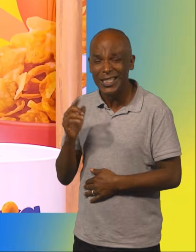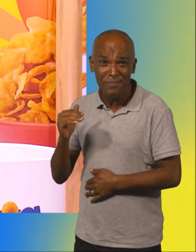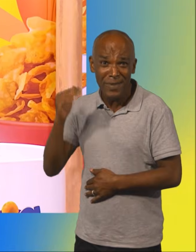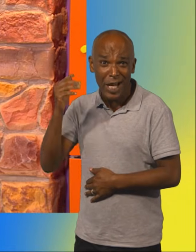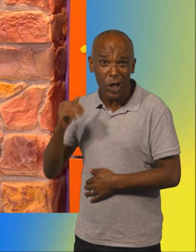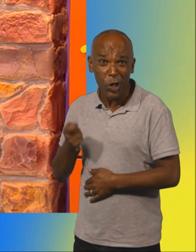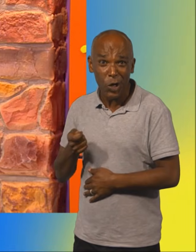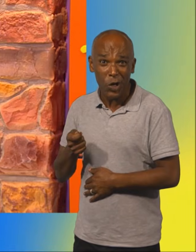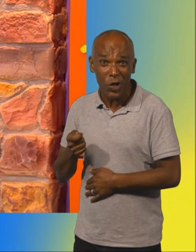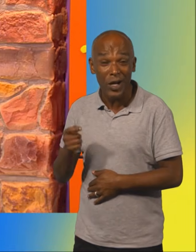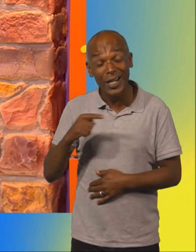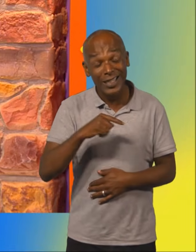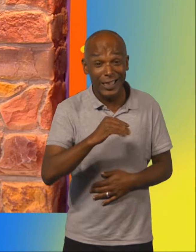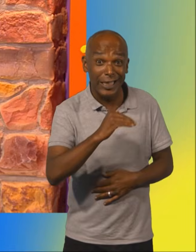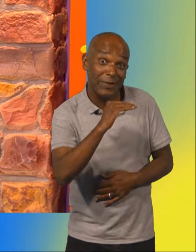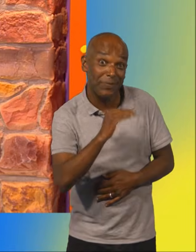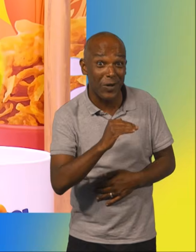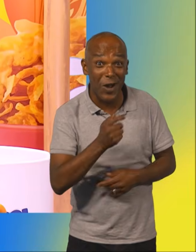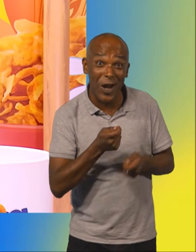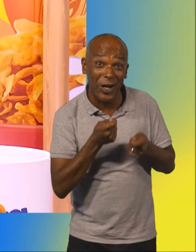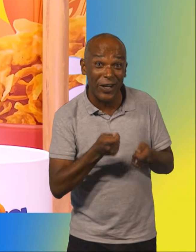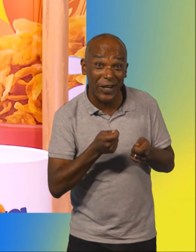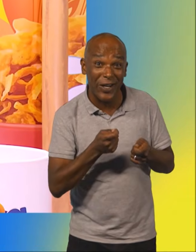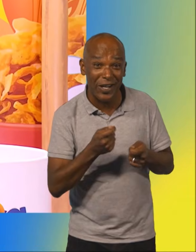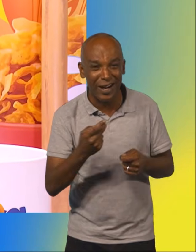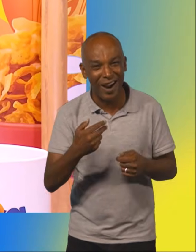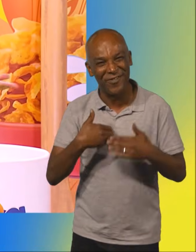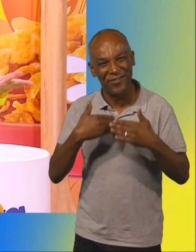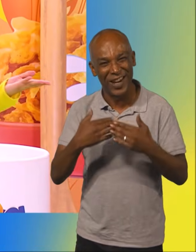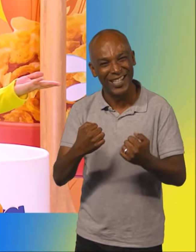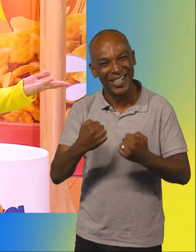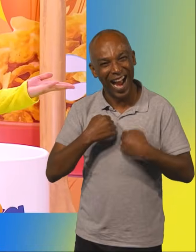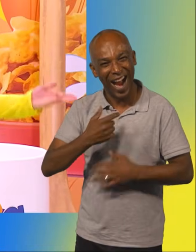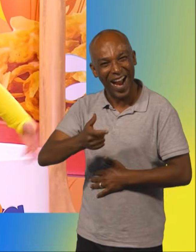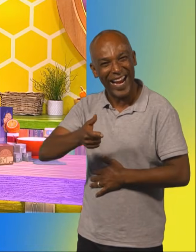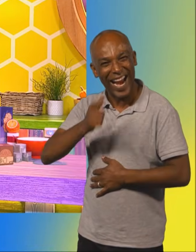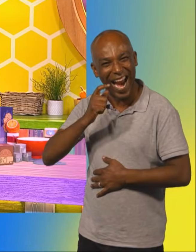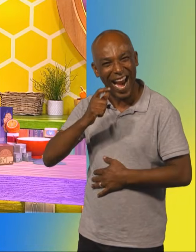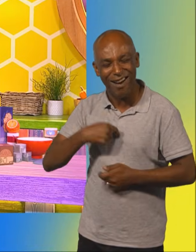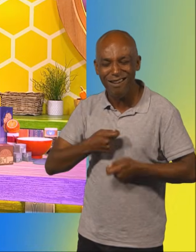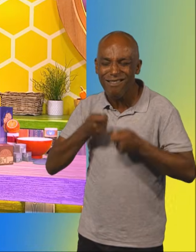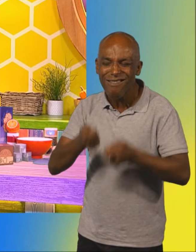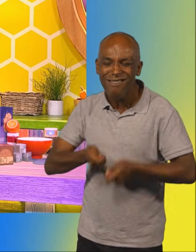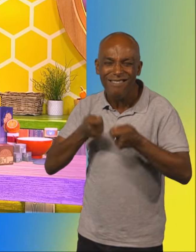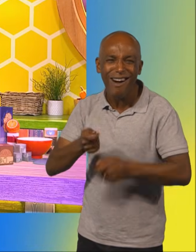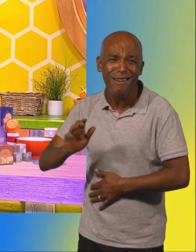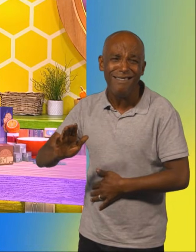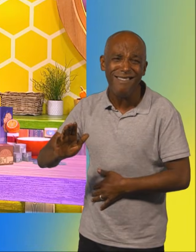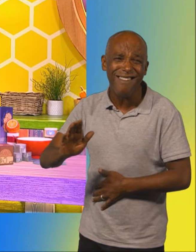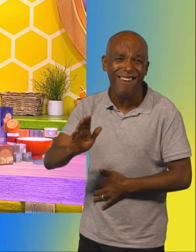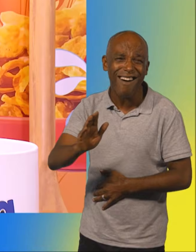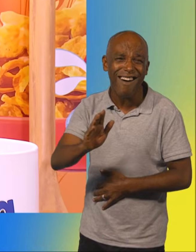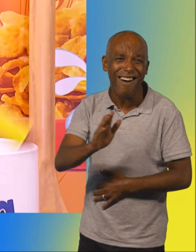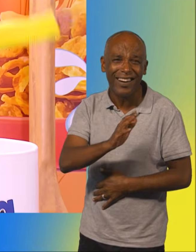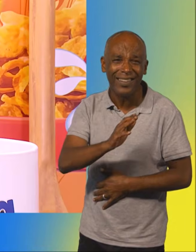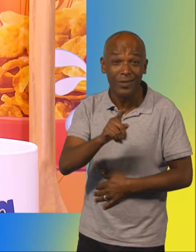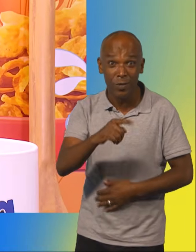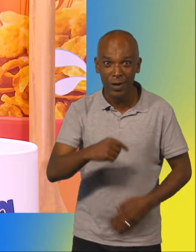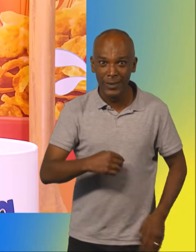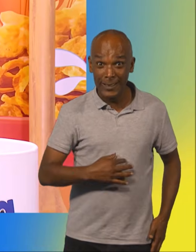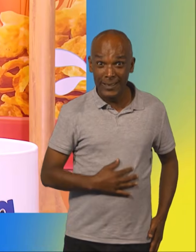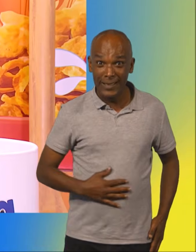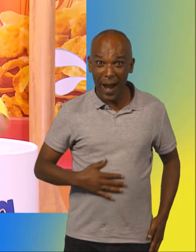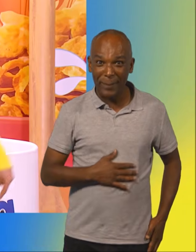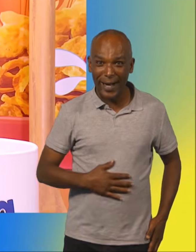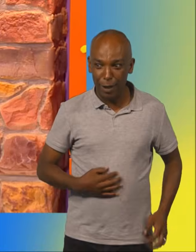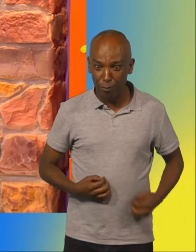She is Big Cook And she is Small. Friends in our cafe, we cook for them all. When